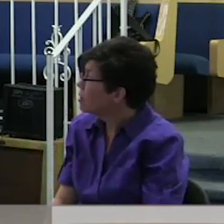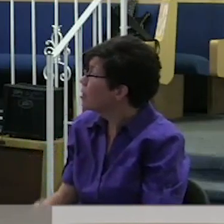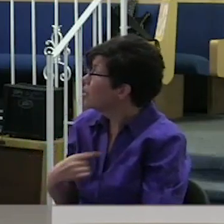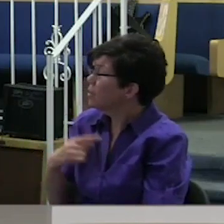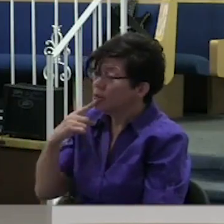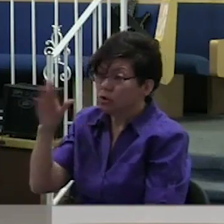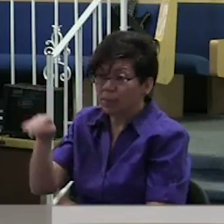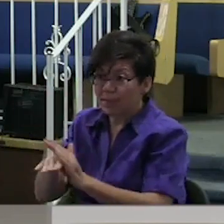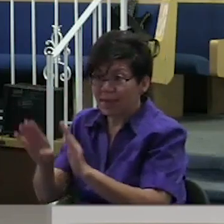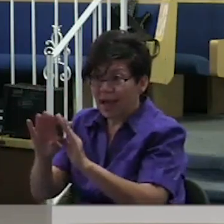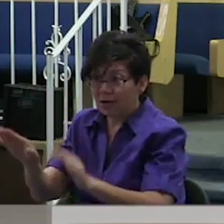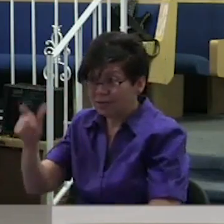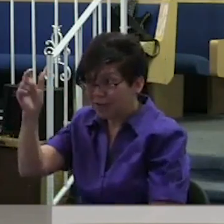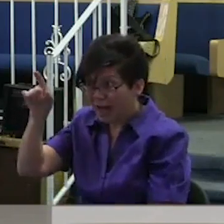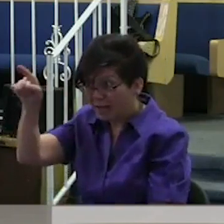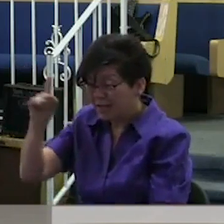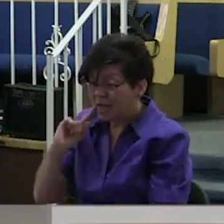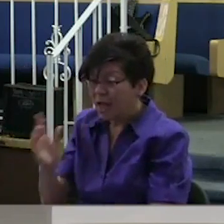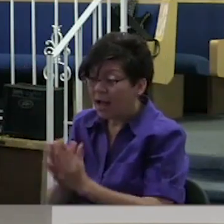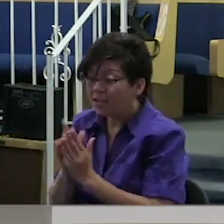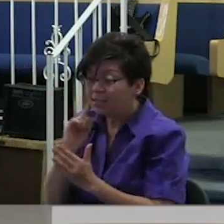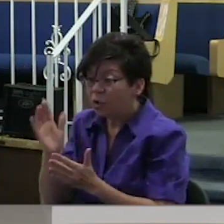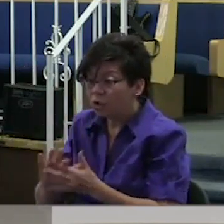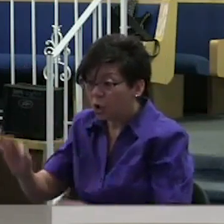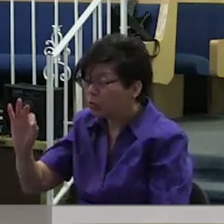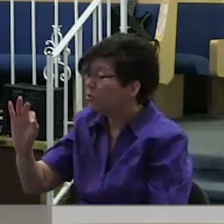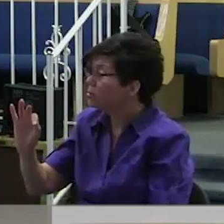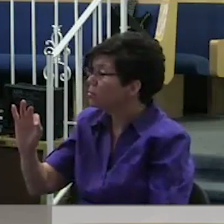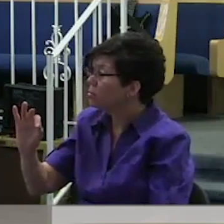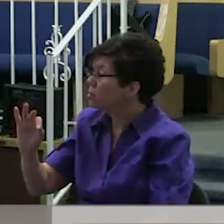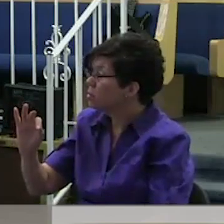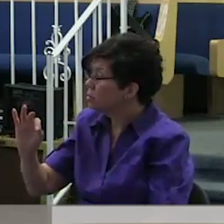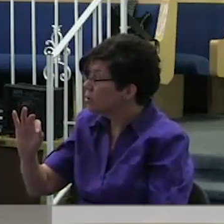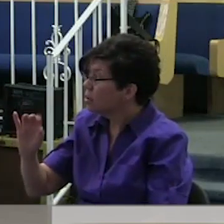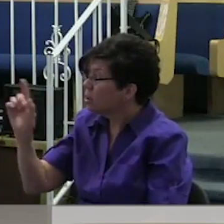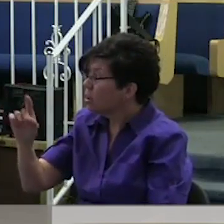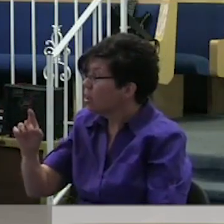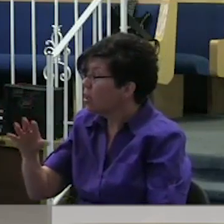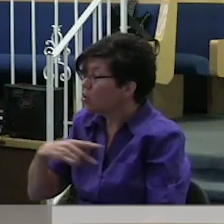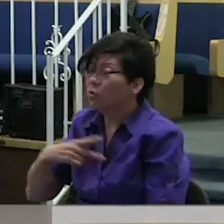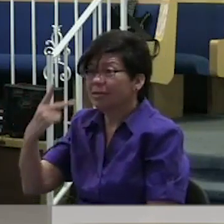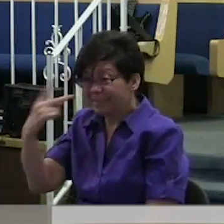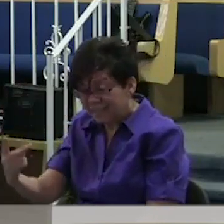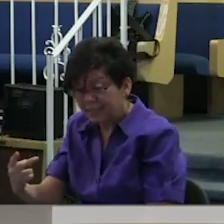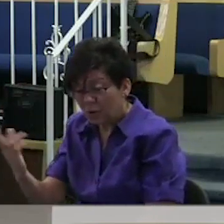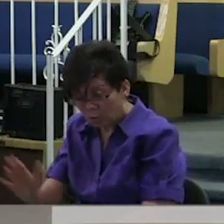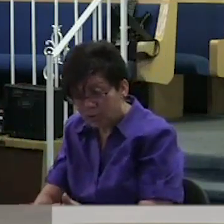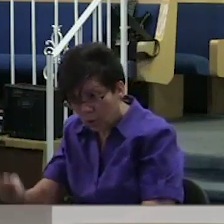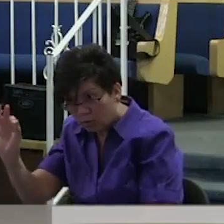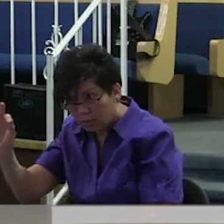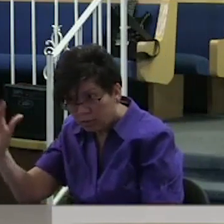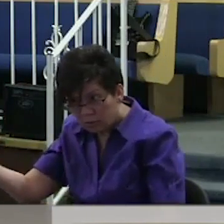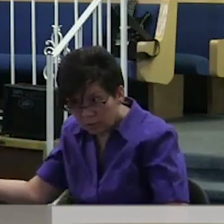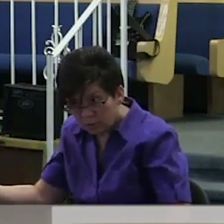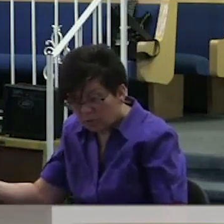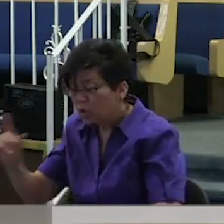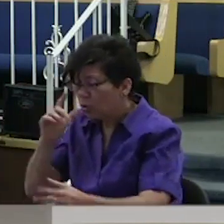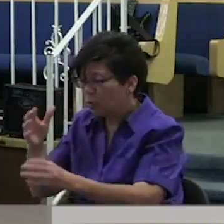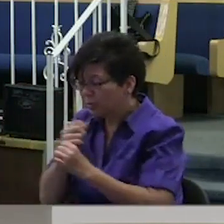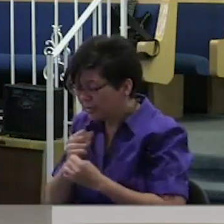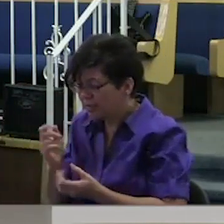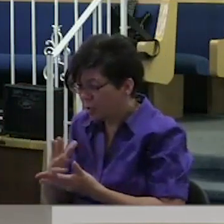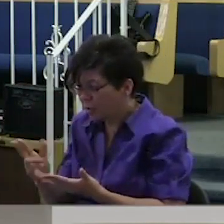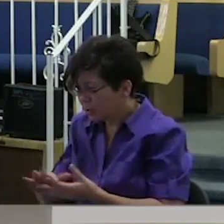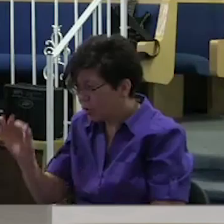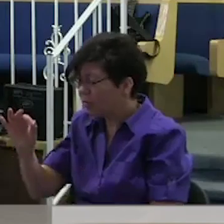of God and have asked him for the Holy Ghost and have received the Holy Ghost. If you receive the Holy